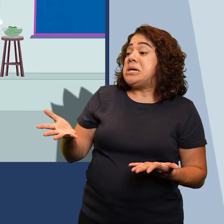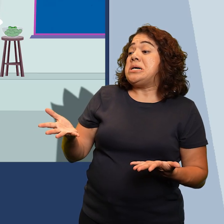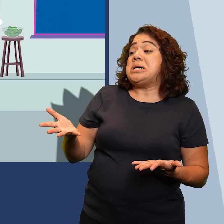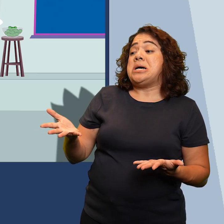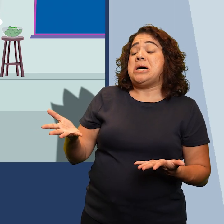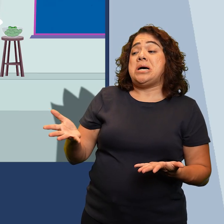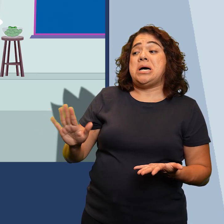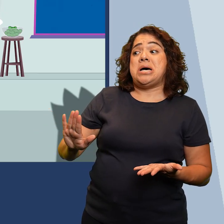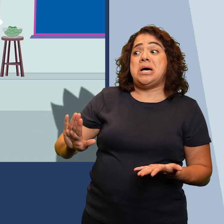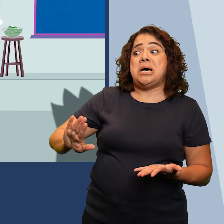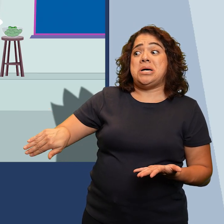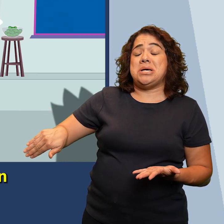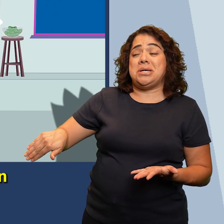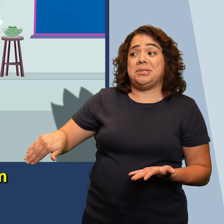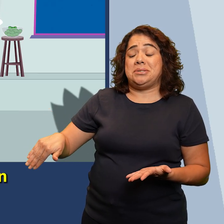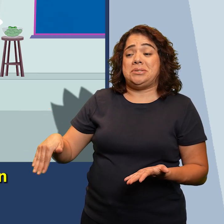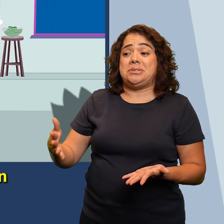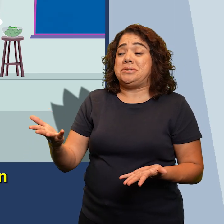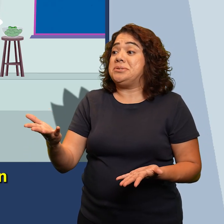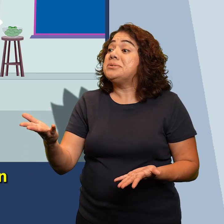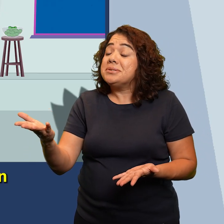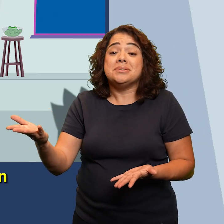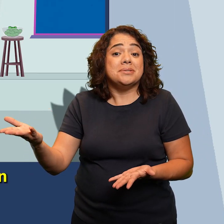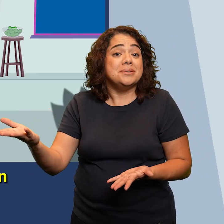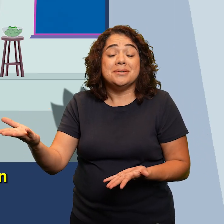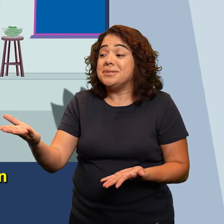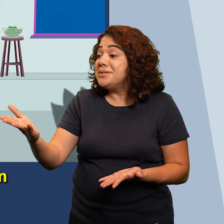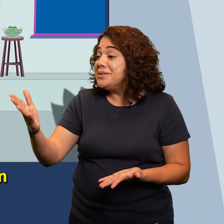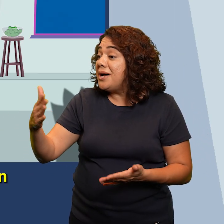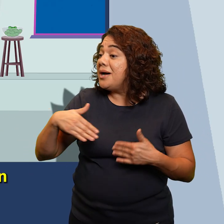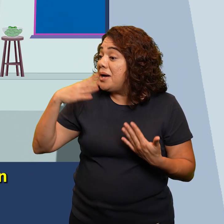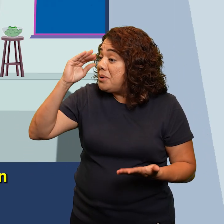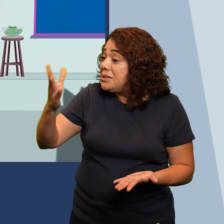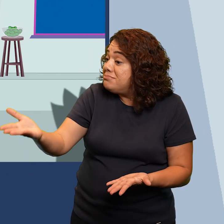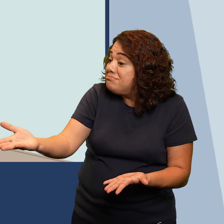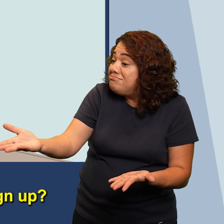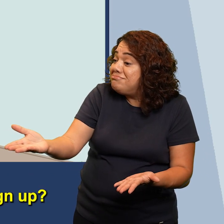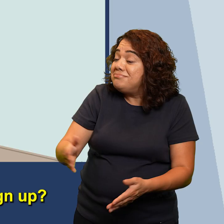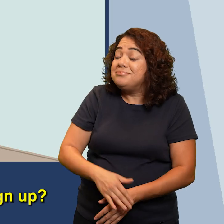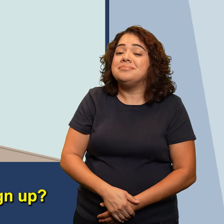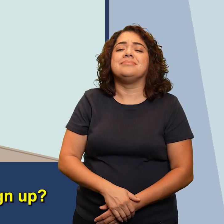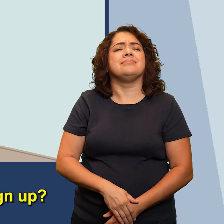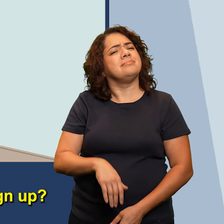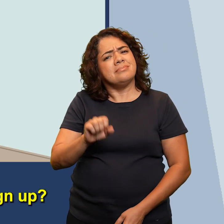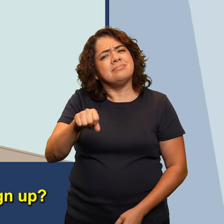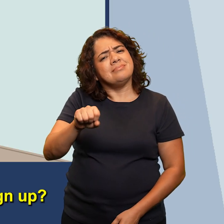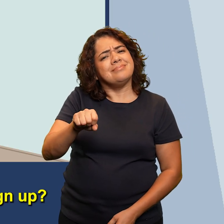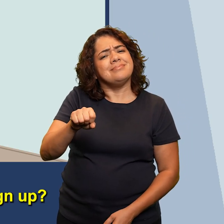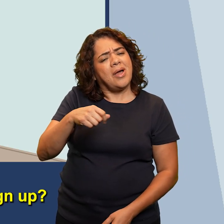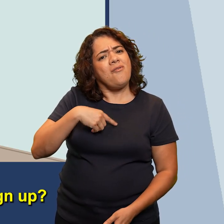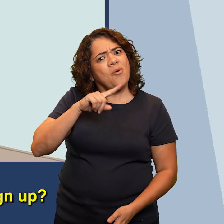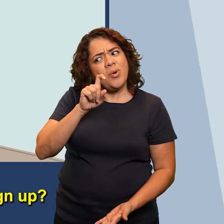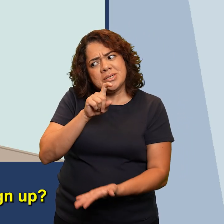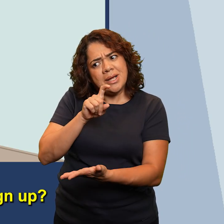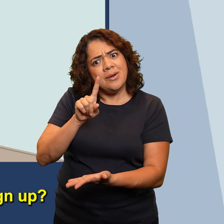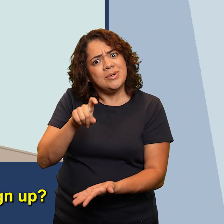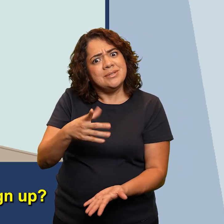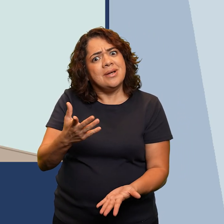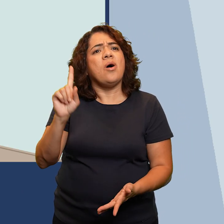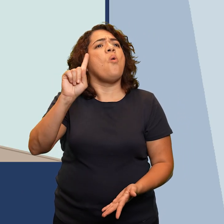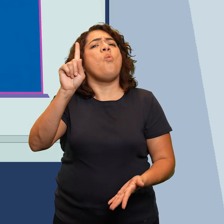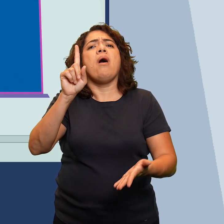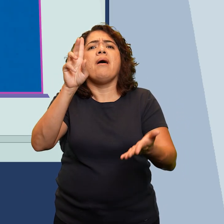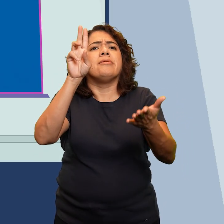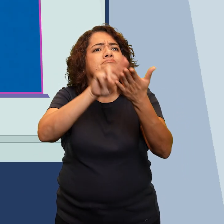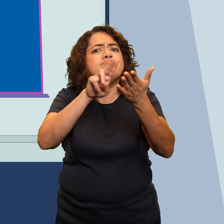not really sure what to do with that, so I will ask the young man what his question is. My question is, where do we sign